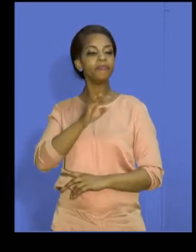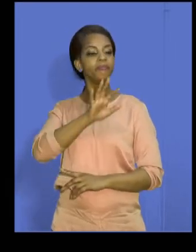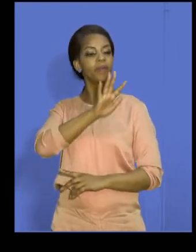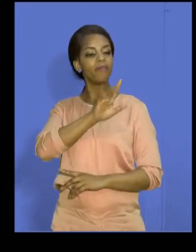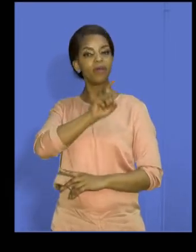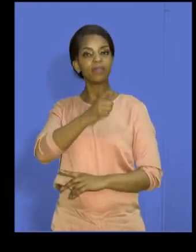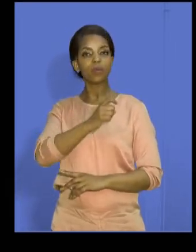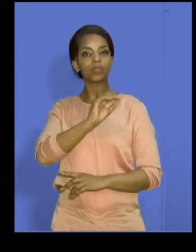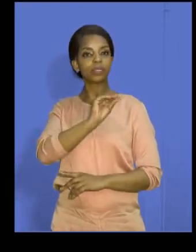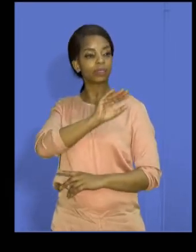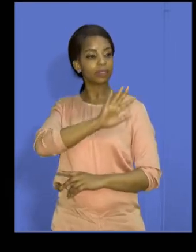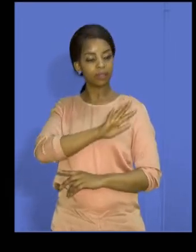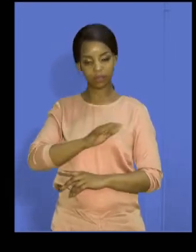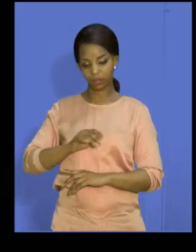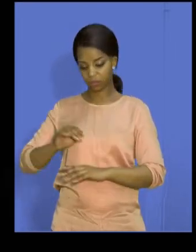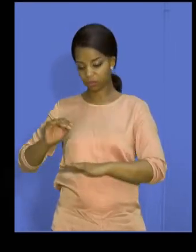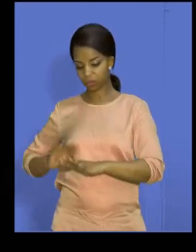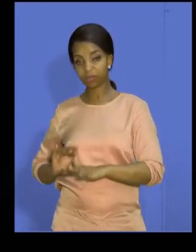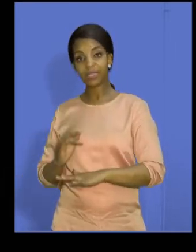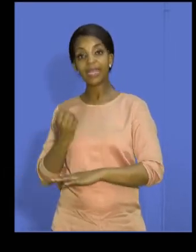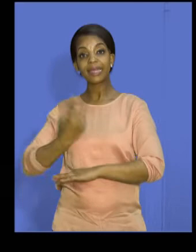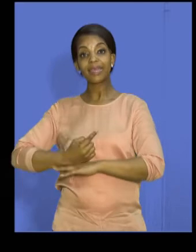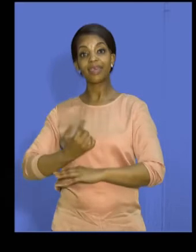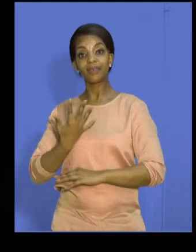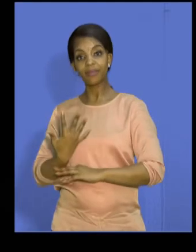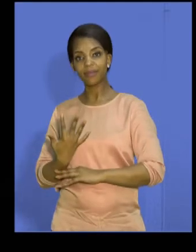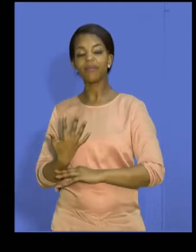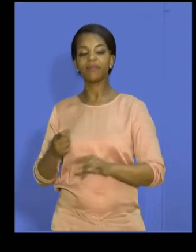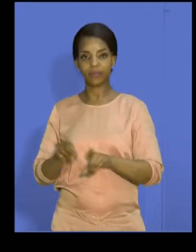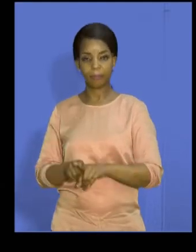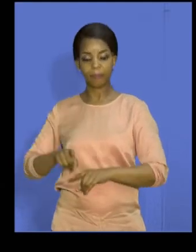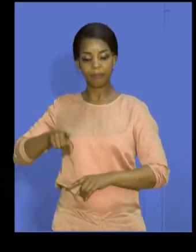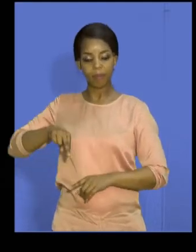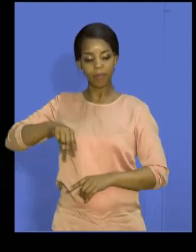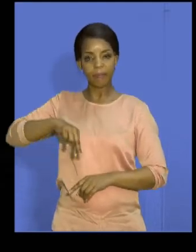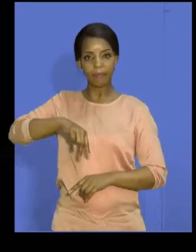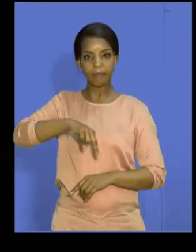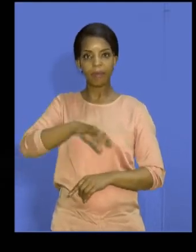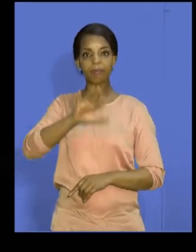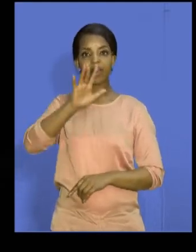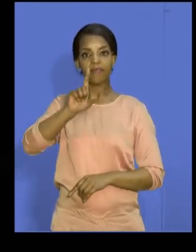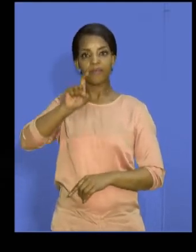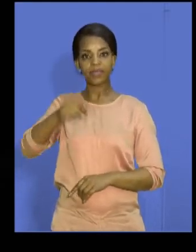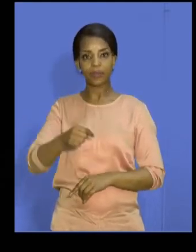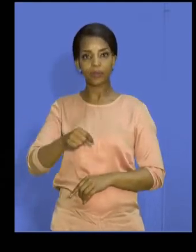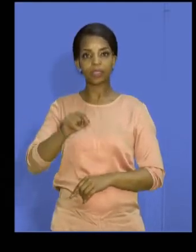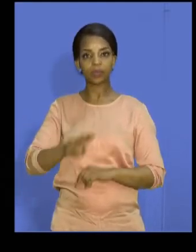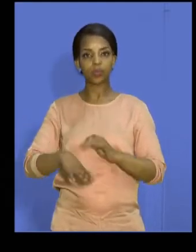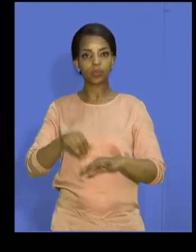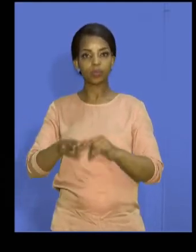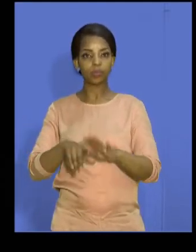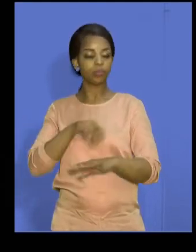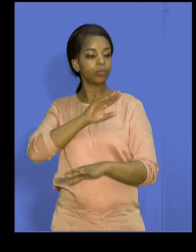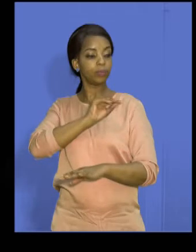5,000 steps. And then our day 5, they also walked 5,000 steps. So this will then look something like